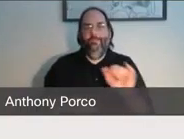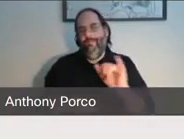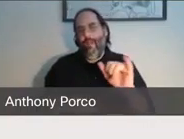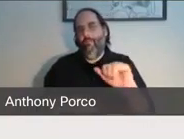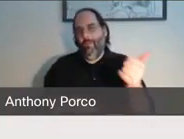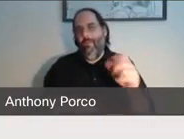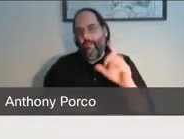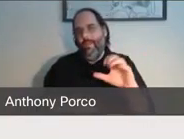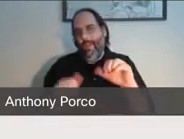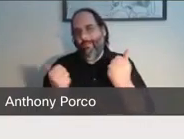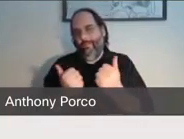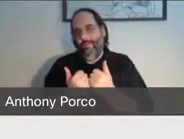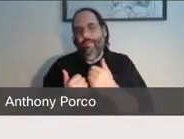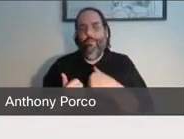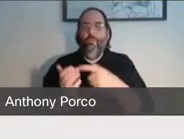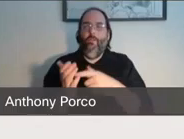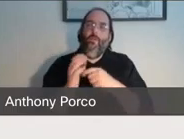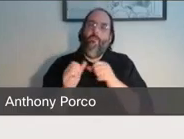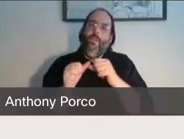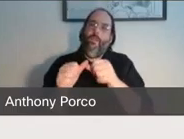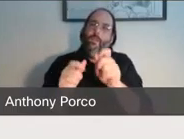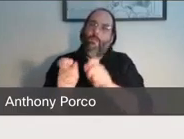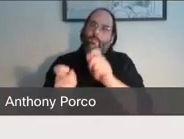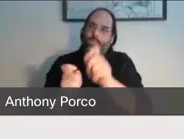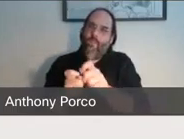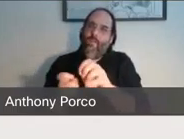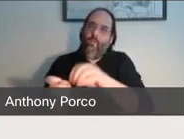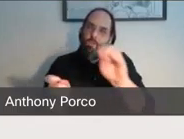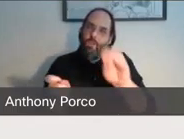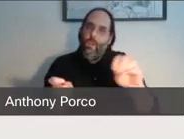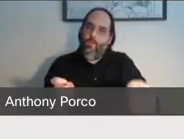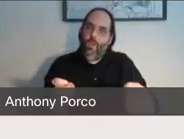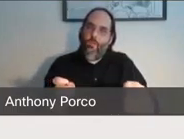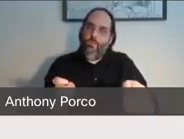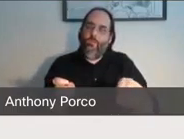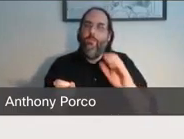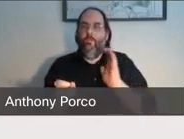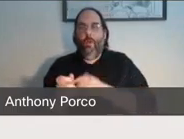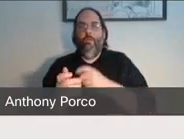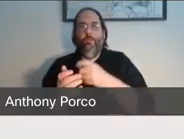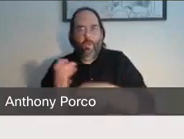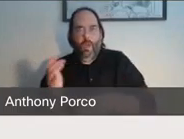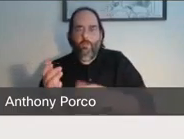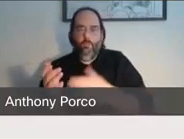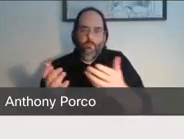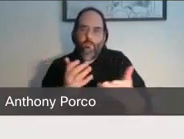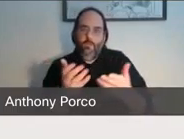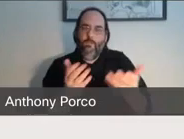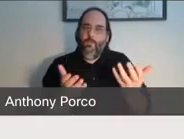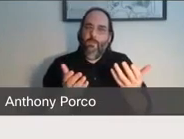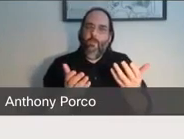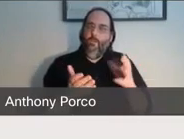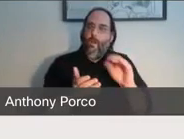DC agencies, are required to maintain specific percentages of our expenditures with vendors who are designated as